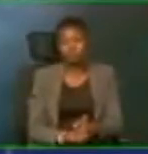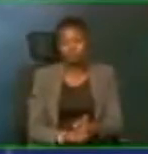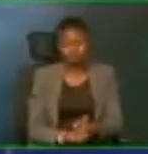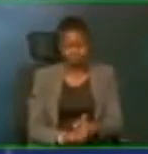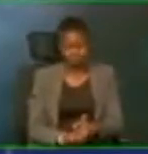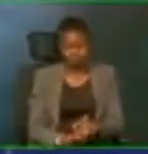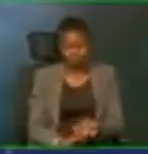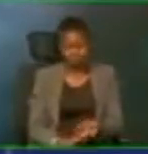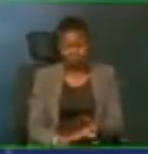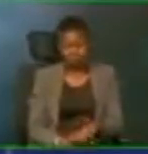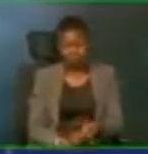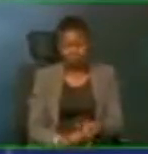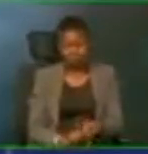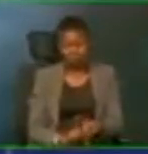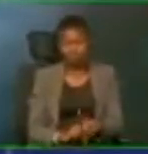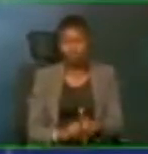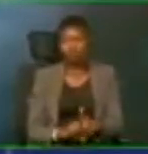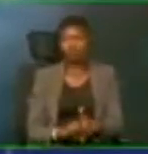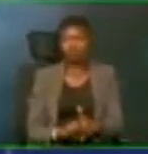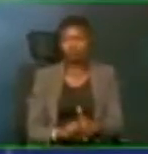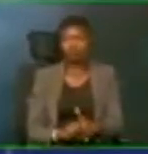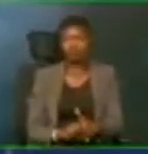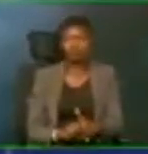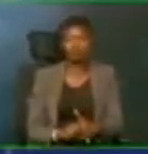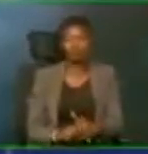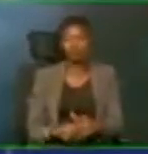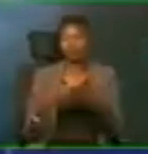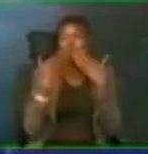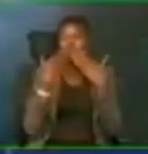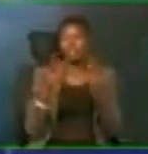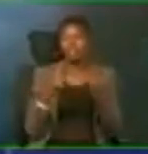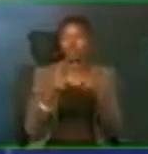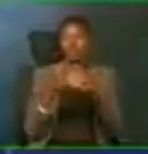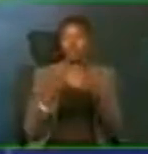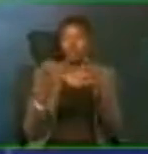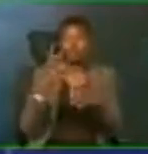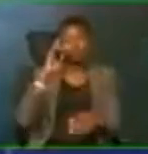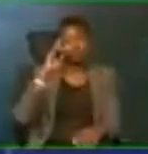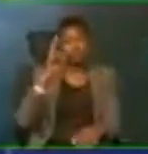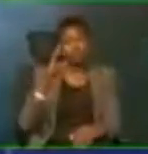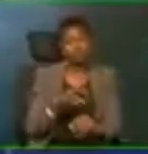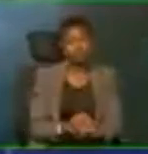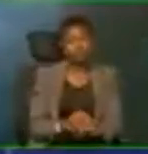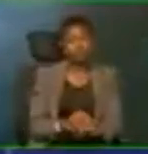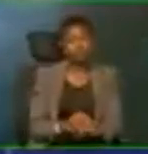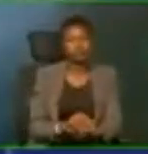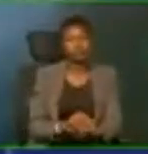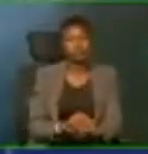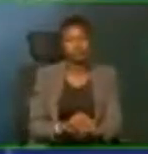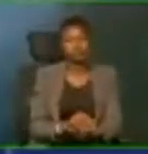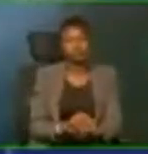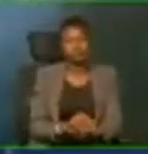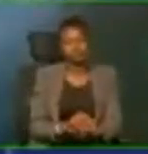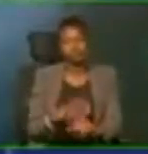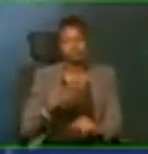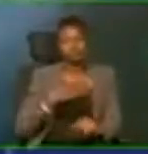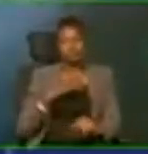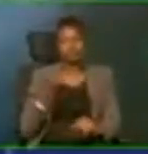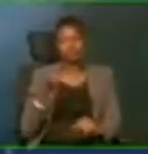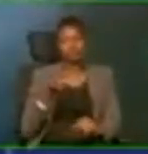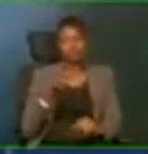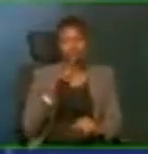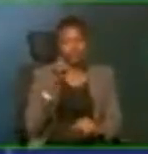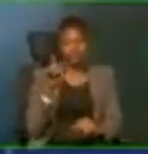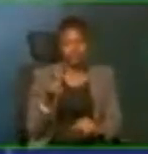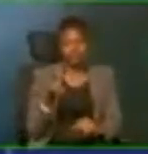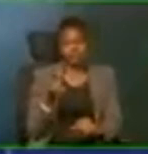All right, ask the question. Thank you very much, sir. My you question. Have to speak out loud. All right. Okay, so my question. Thank you very